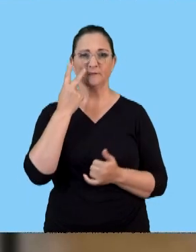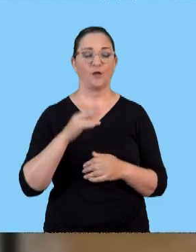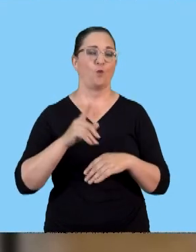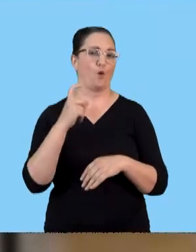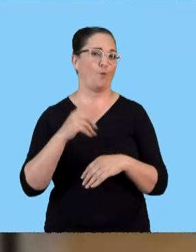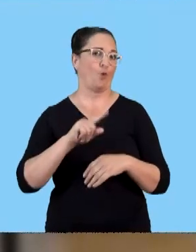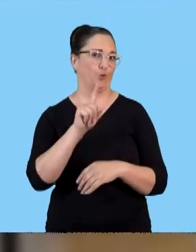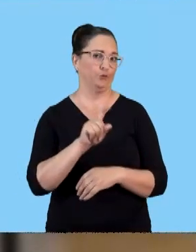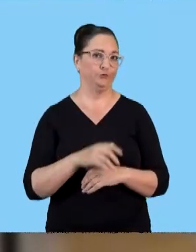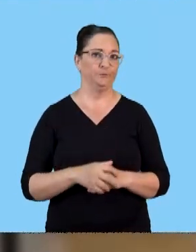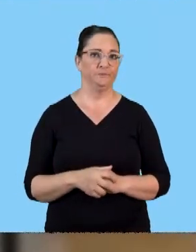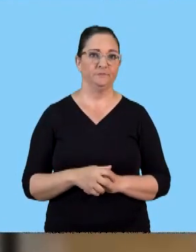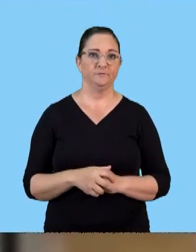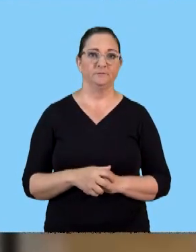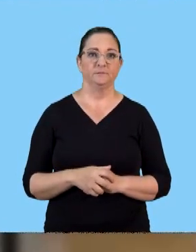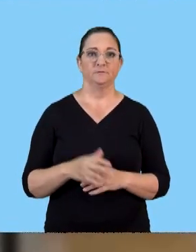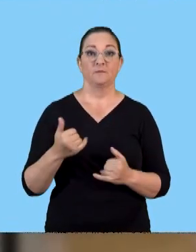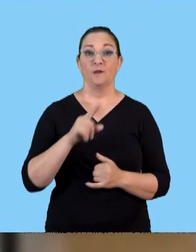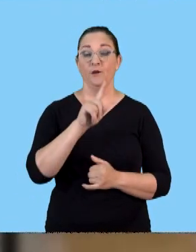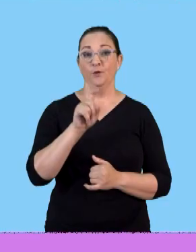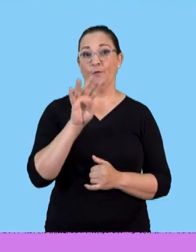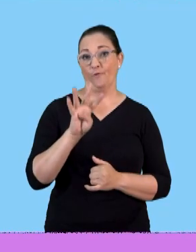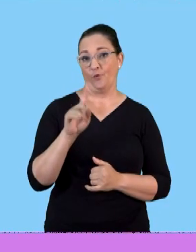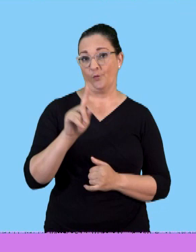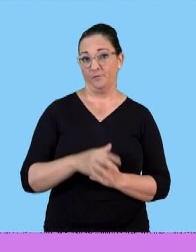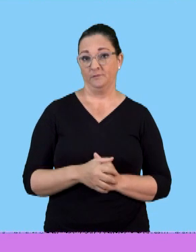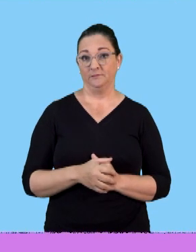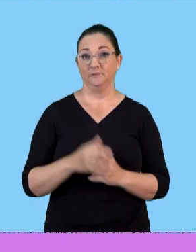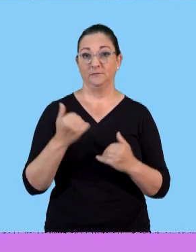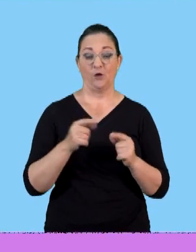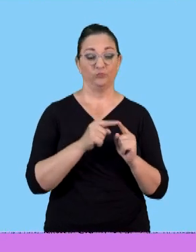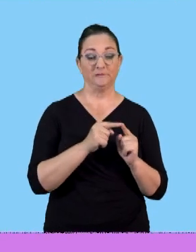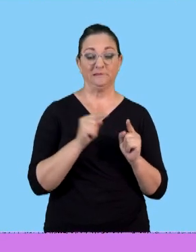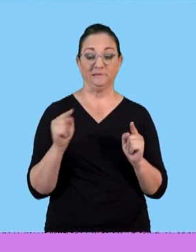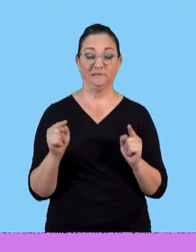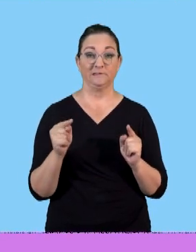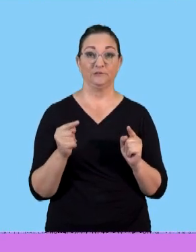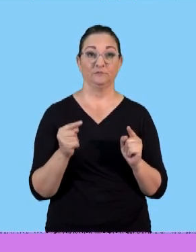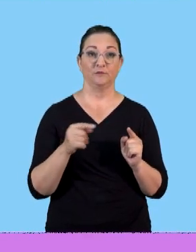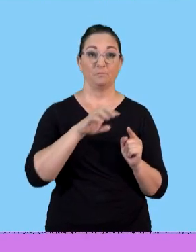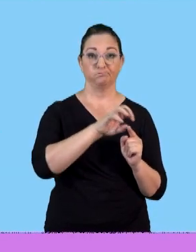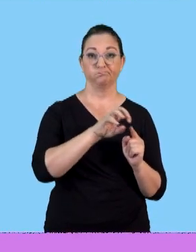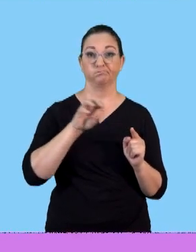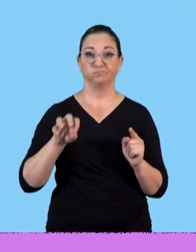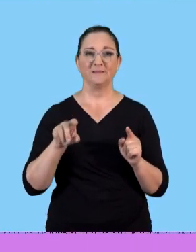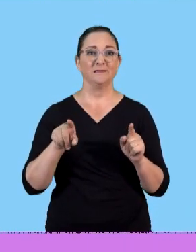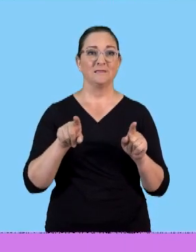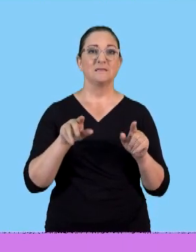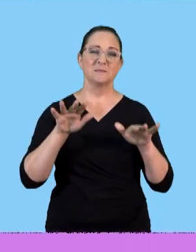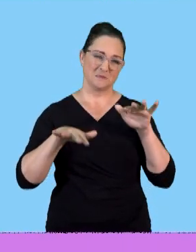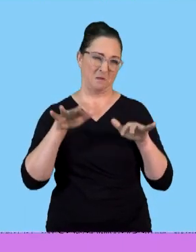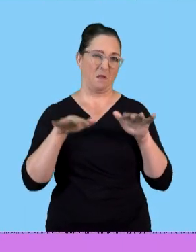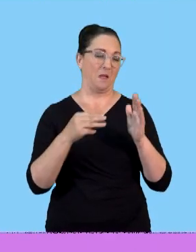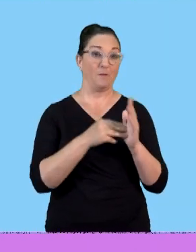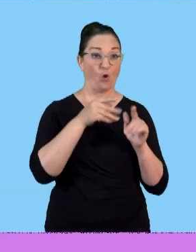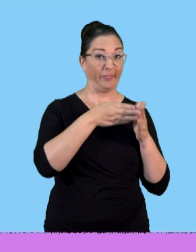look at another question. So guys, here at question 4, I'm saying the distance between two places on a similar map, not